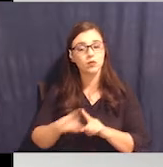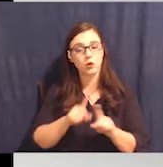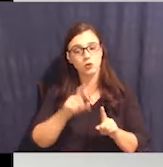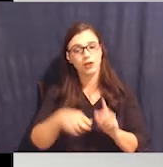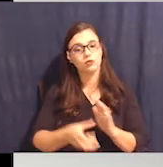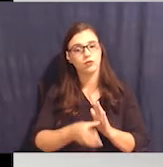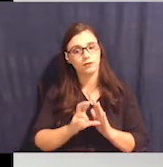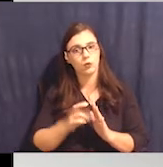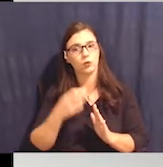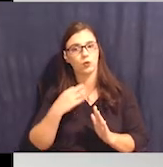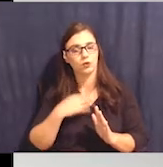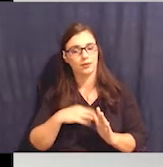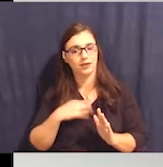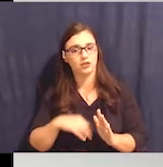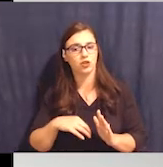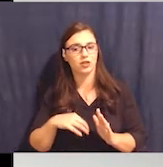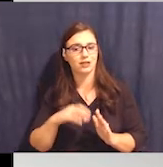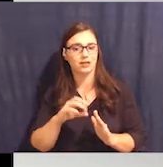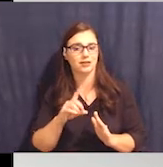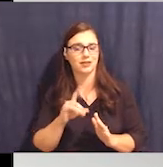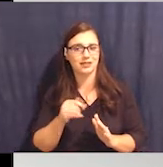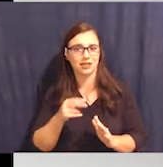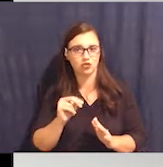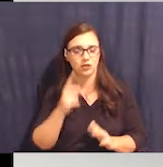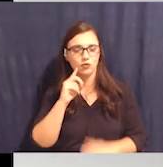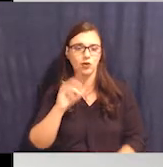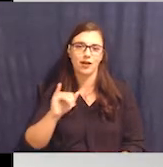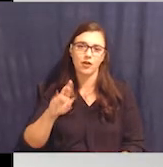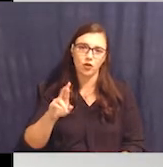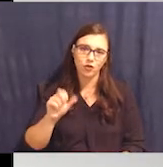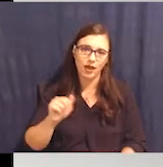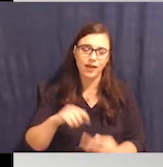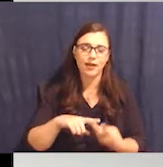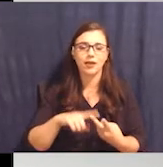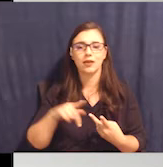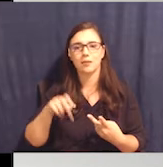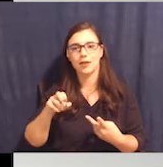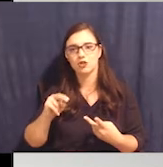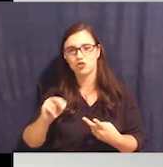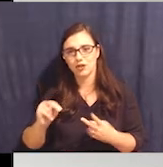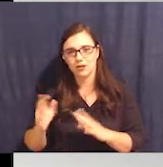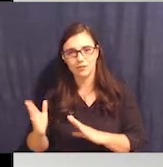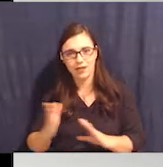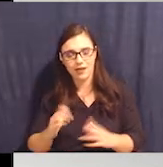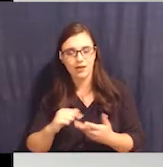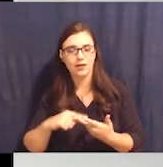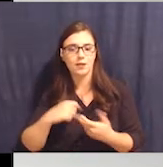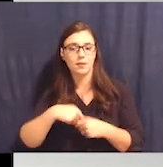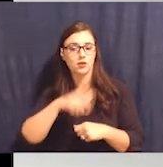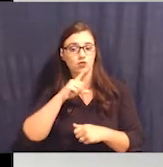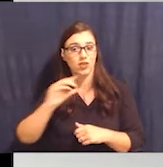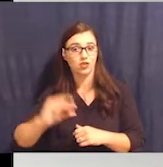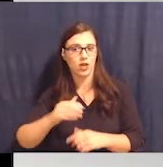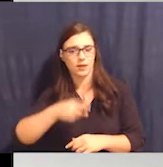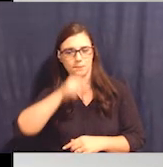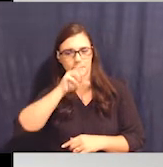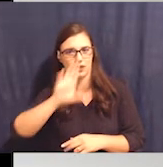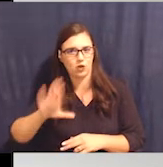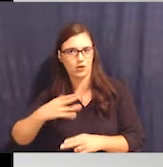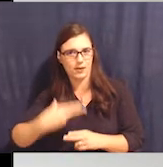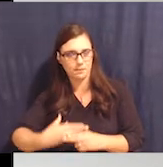You also have to review the beneficiary designation on IRAs and pension plans. Make sure that the child is not